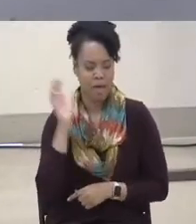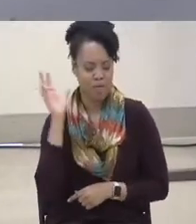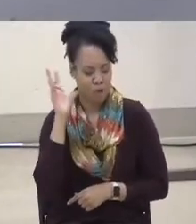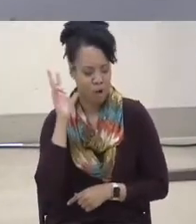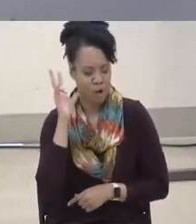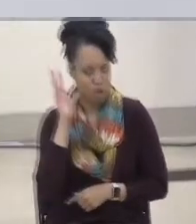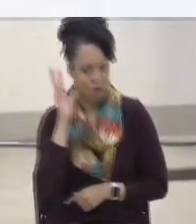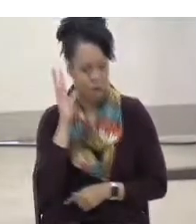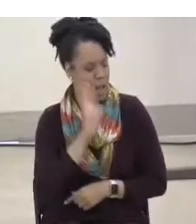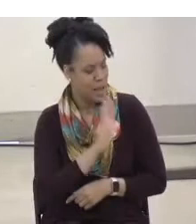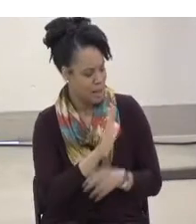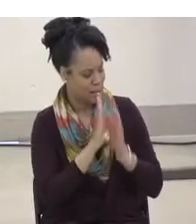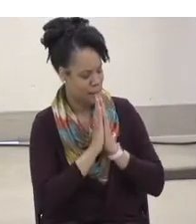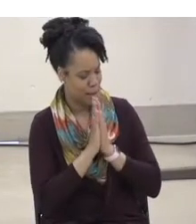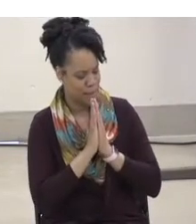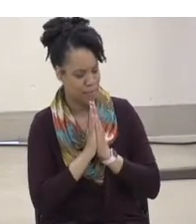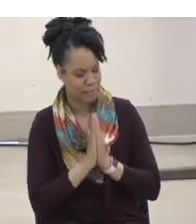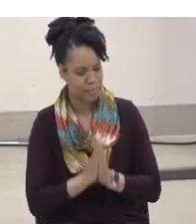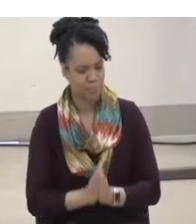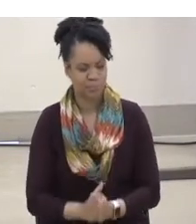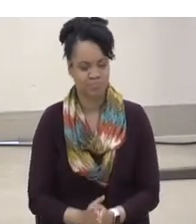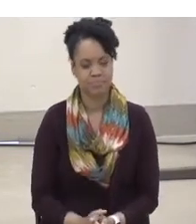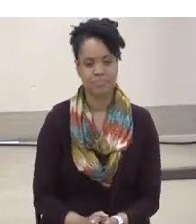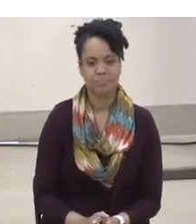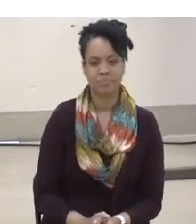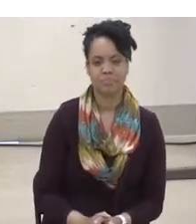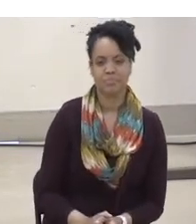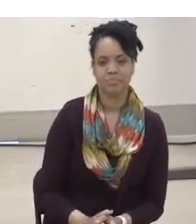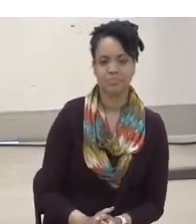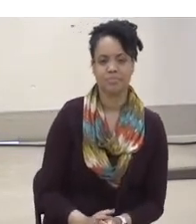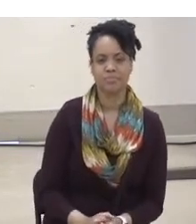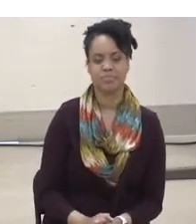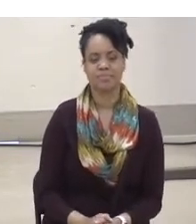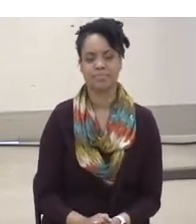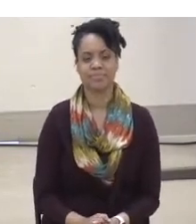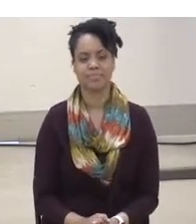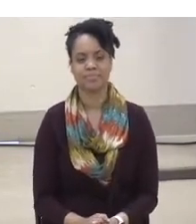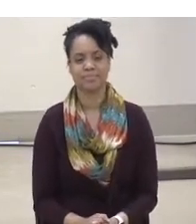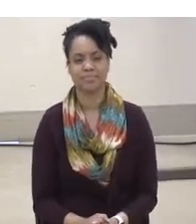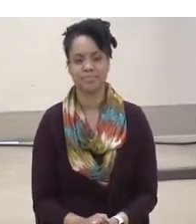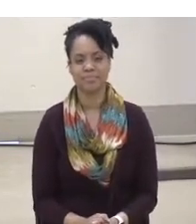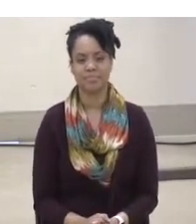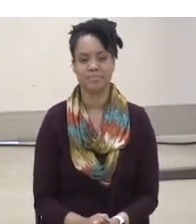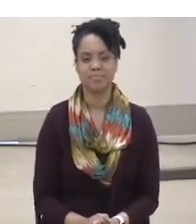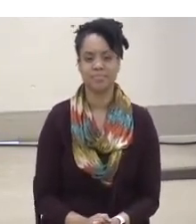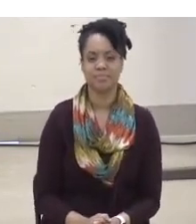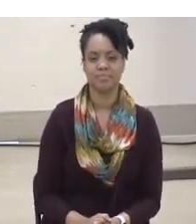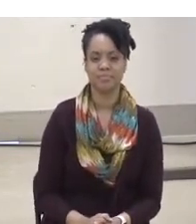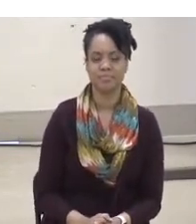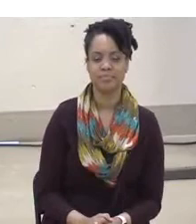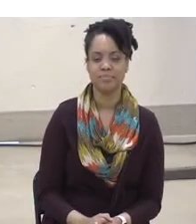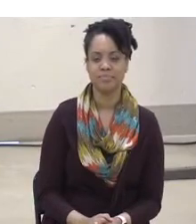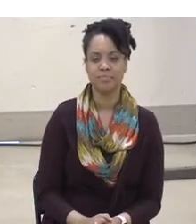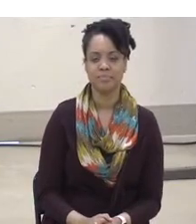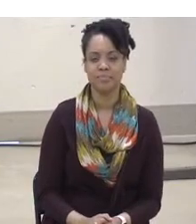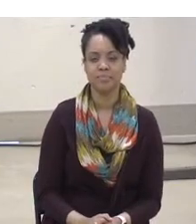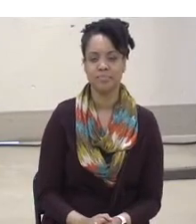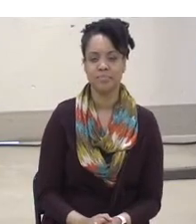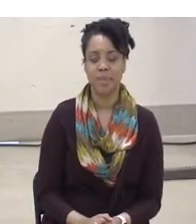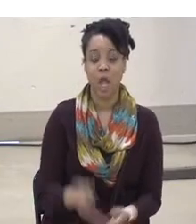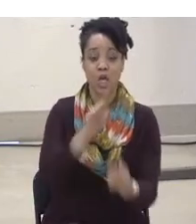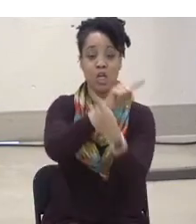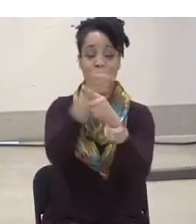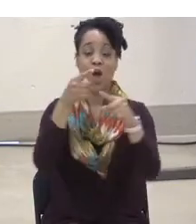prayer. Y se le presentó Dios a Salomón en 2 de Crónicas 7:2 y dice, apareció a Jehová Salomón de noche y le dijo, he Turning oído